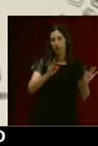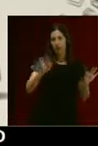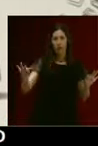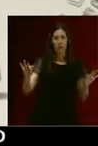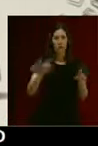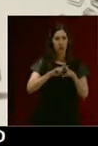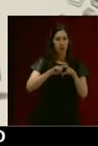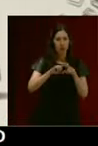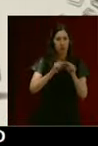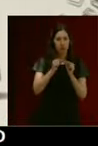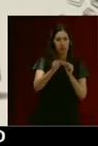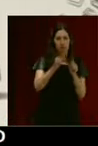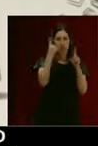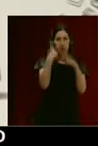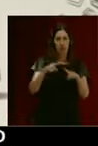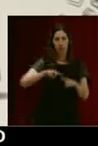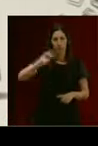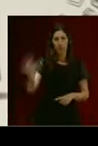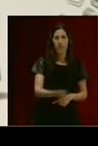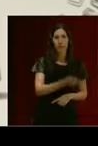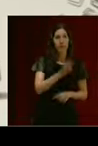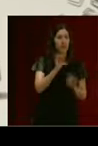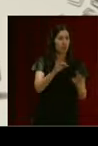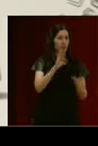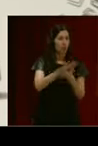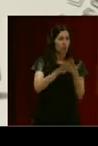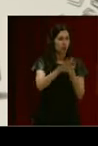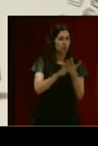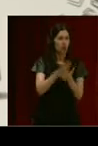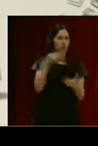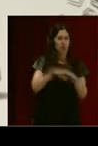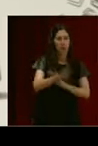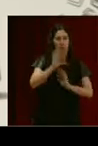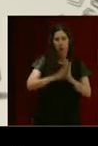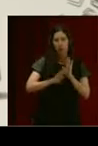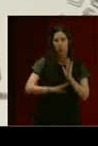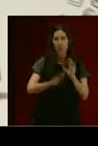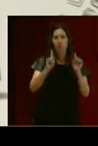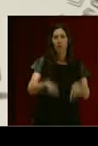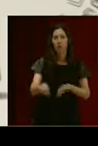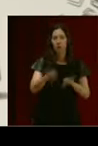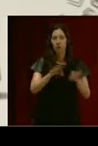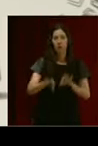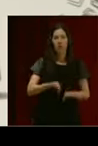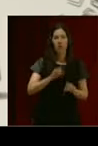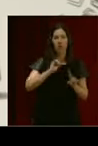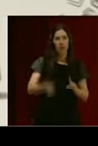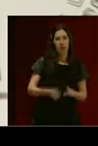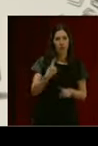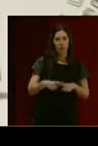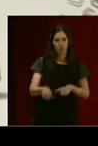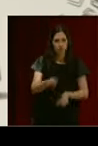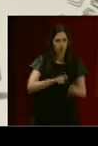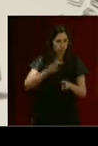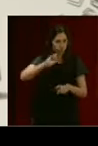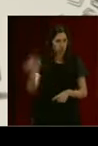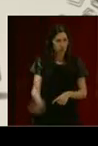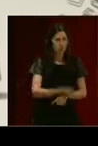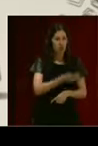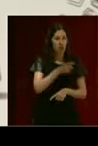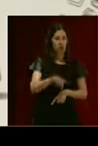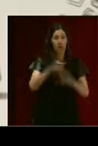was to propose a series of sequences with a different length. As I said earlier, they had